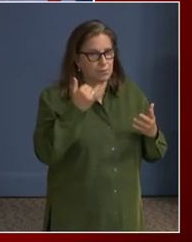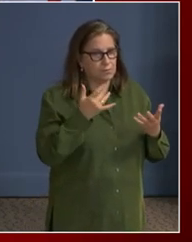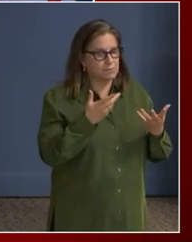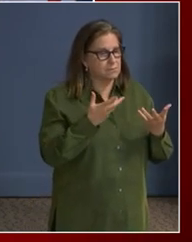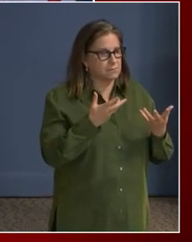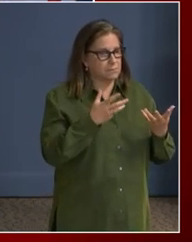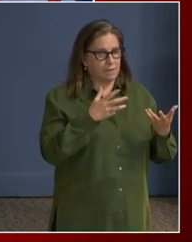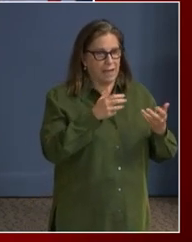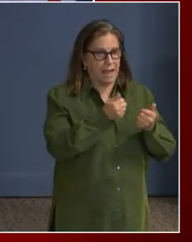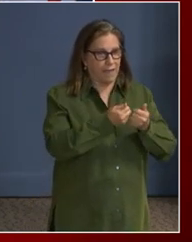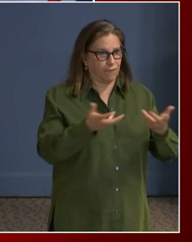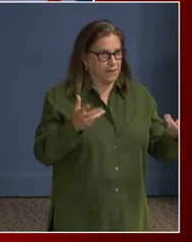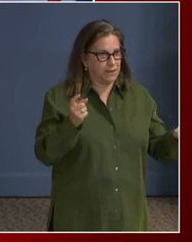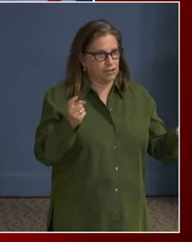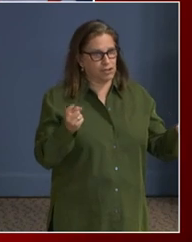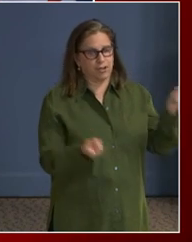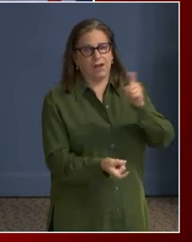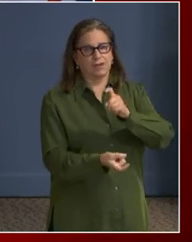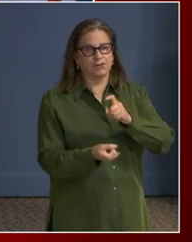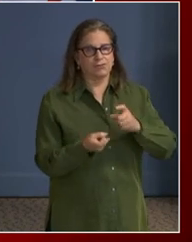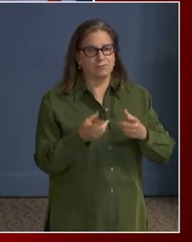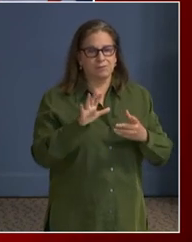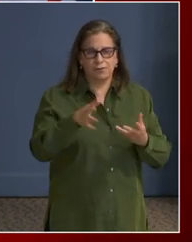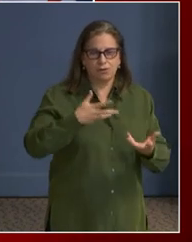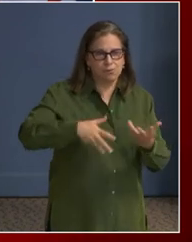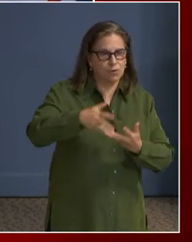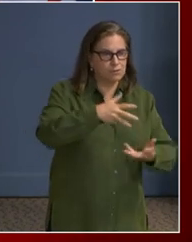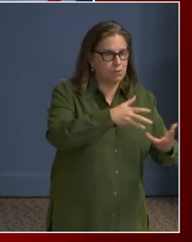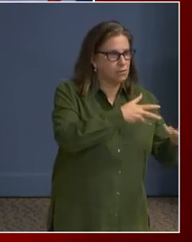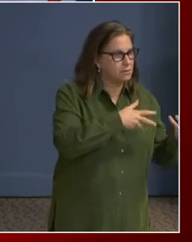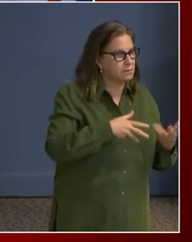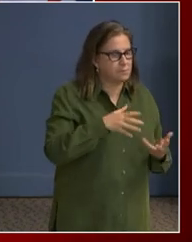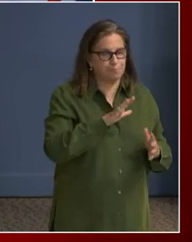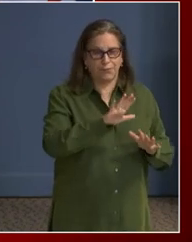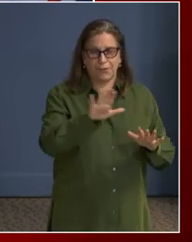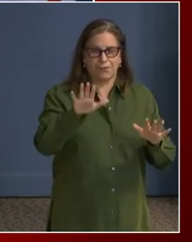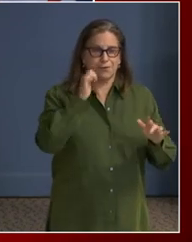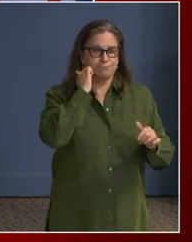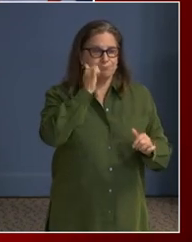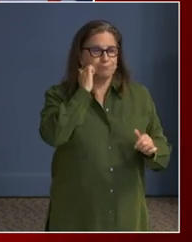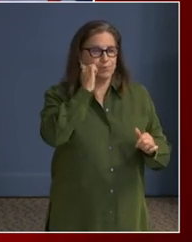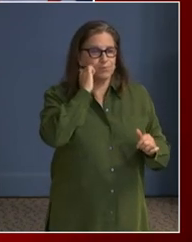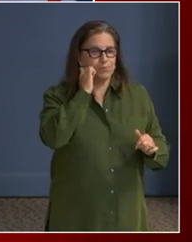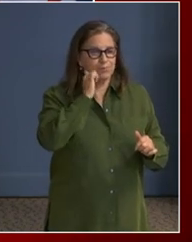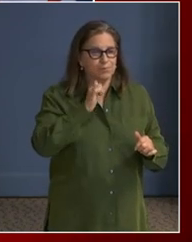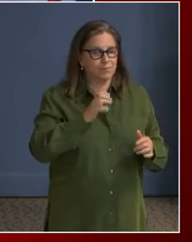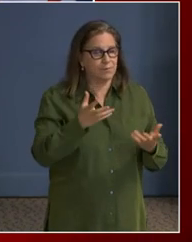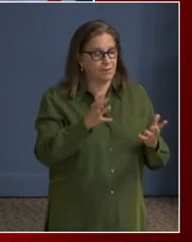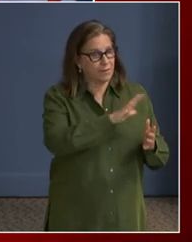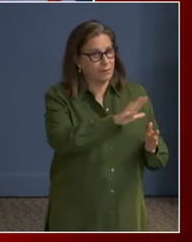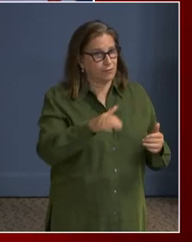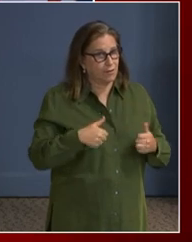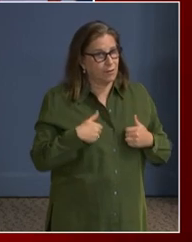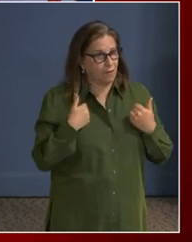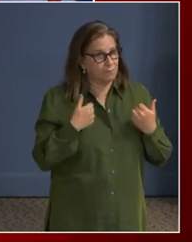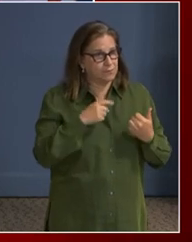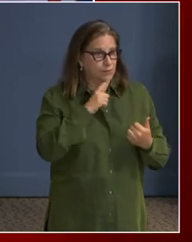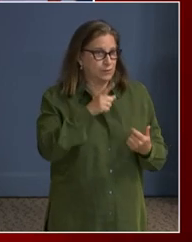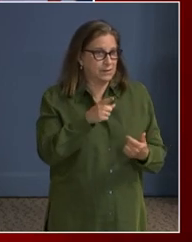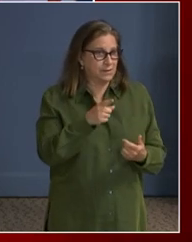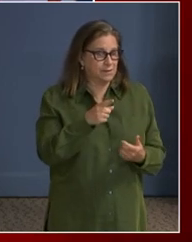so we're working to provide opportunities and pathways so that individuals can live their life, change their community, change